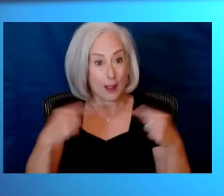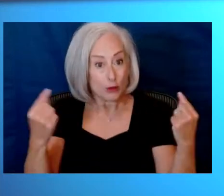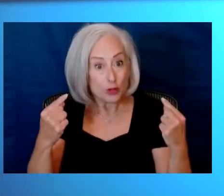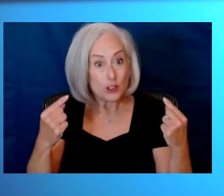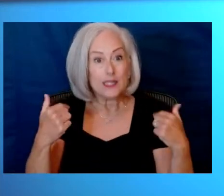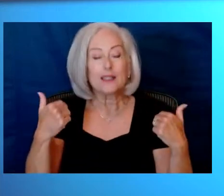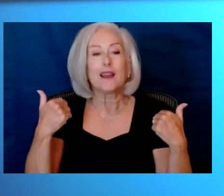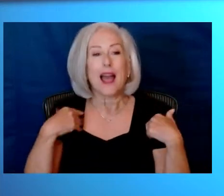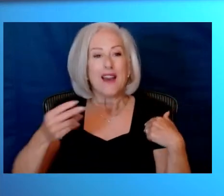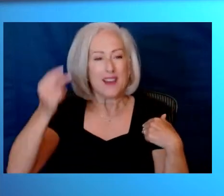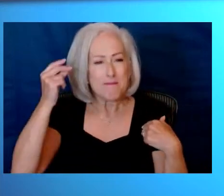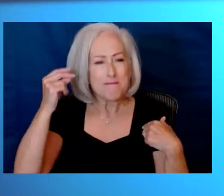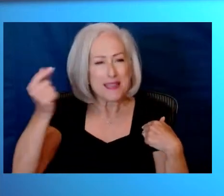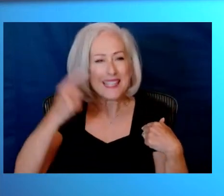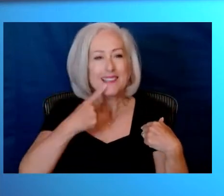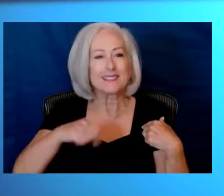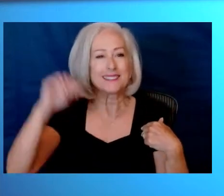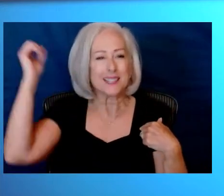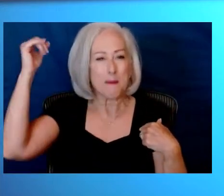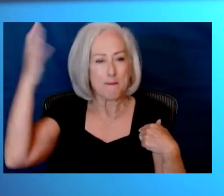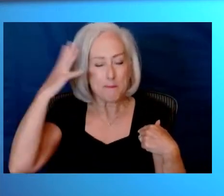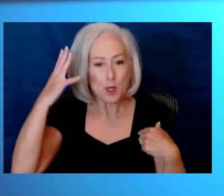sunburns and then epidermal loss.